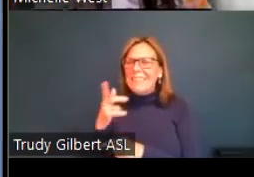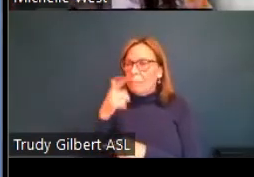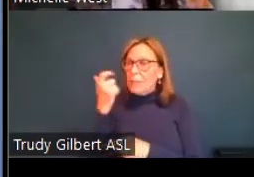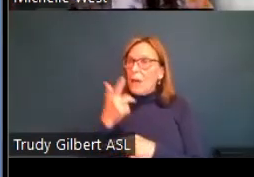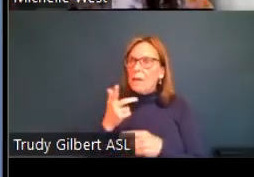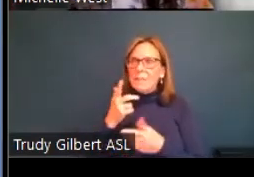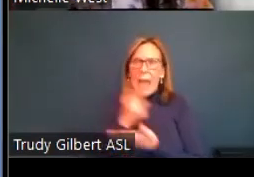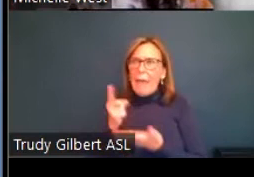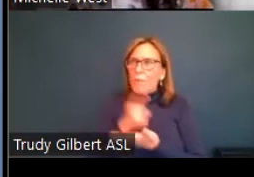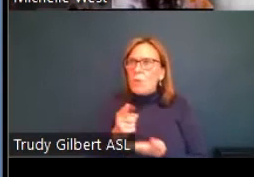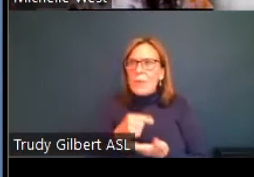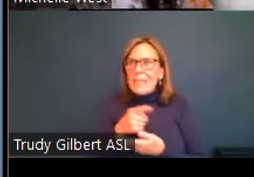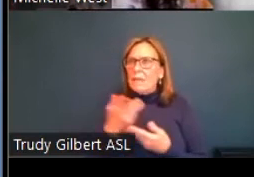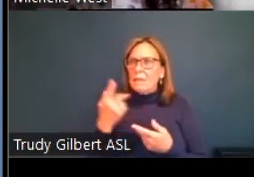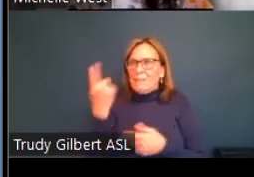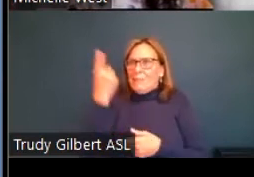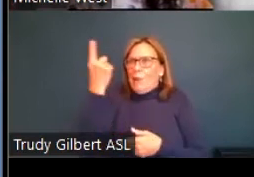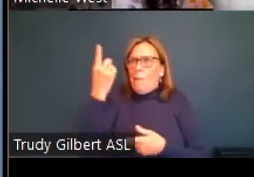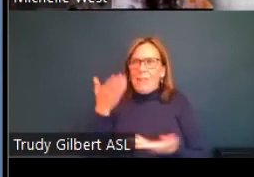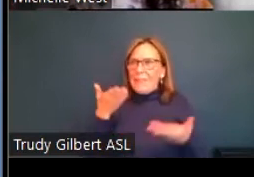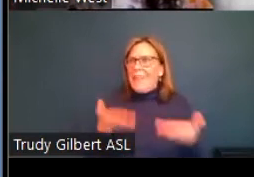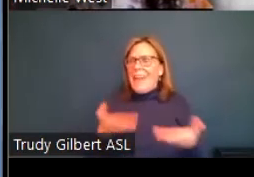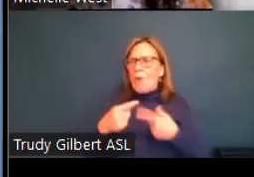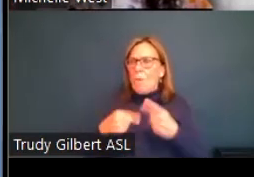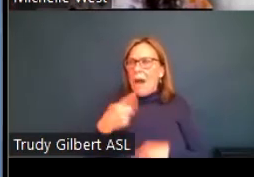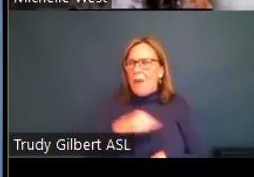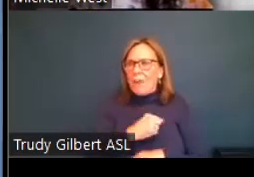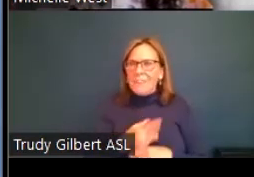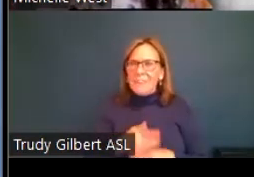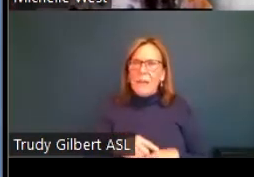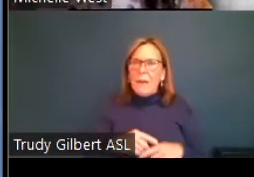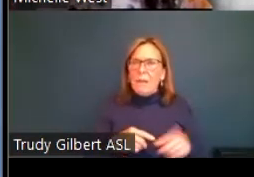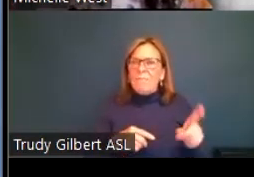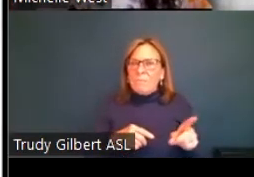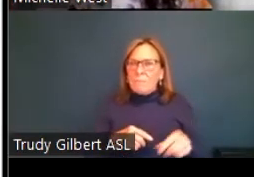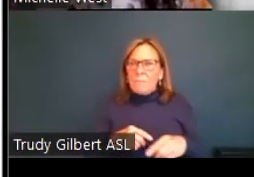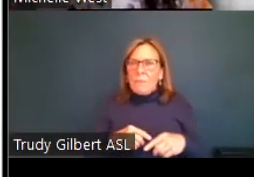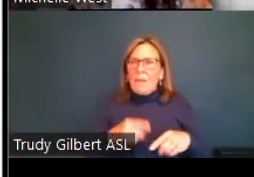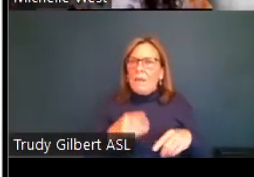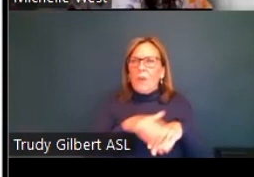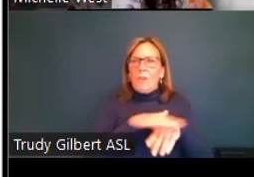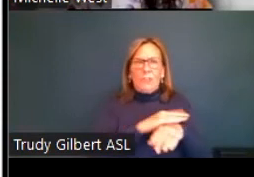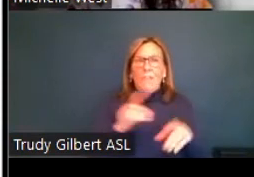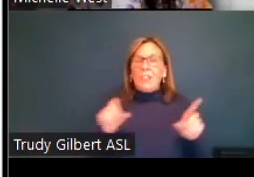the options that we've covered of paid opportunities,